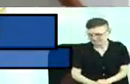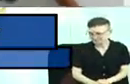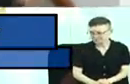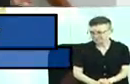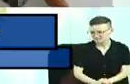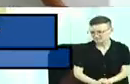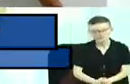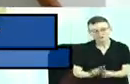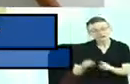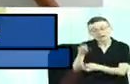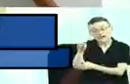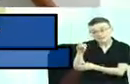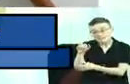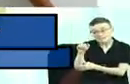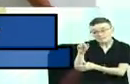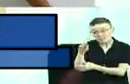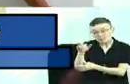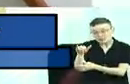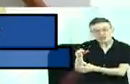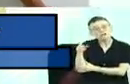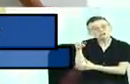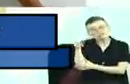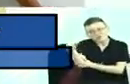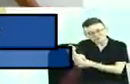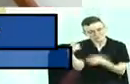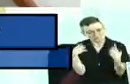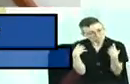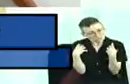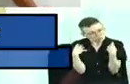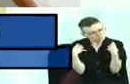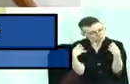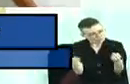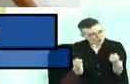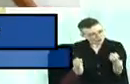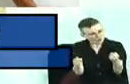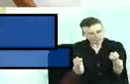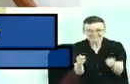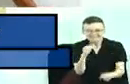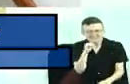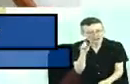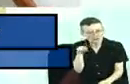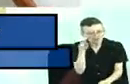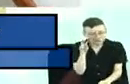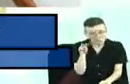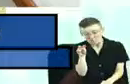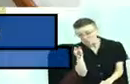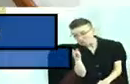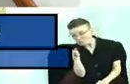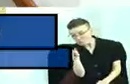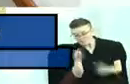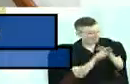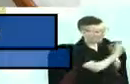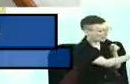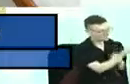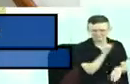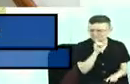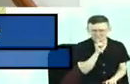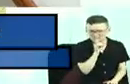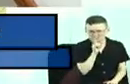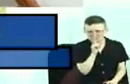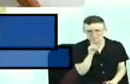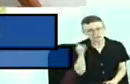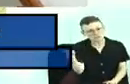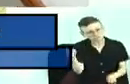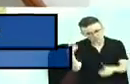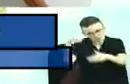But it's Mary who has the courage, not just to peek beyond or to run away, but to go